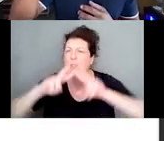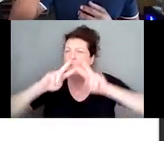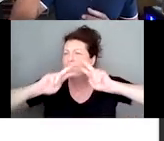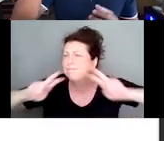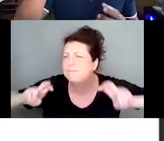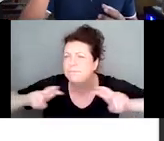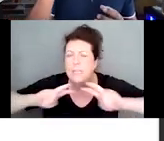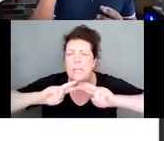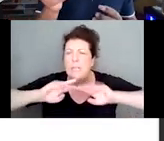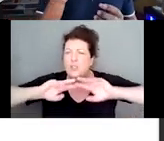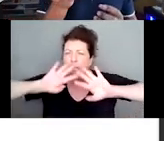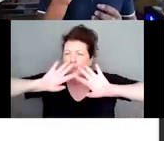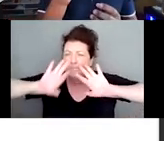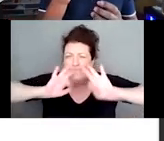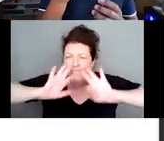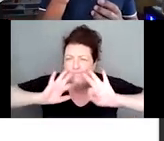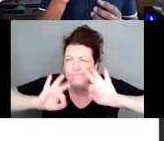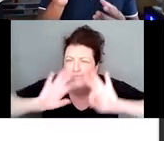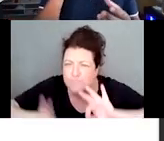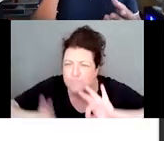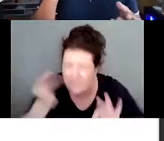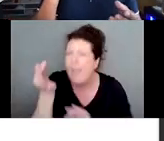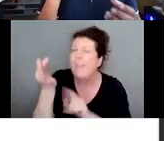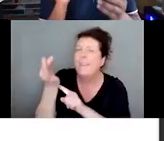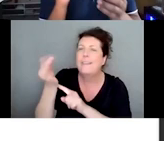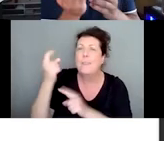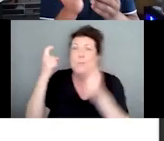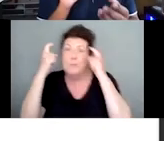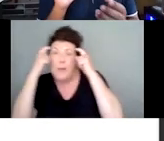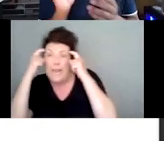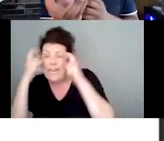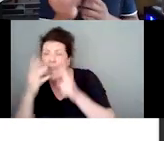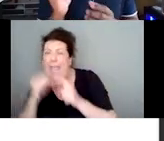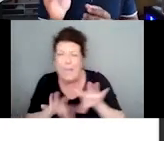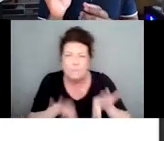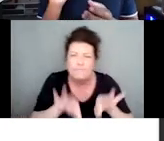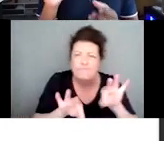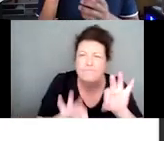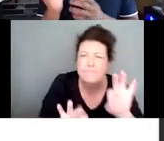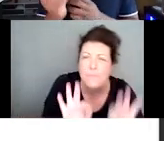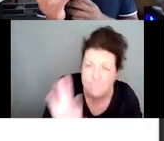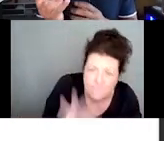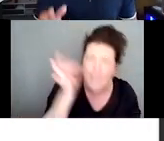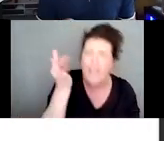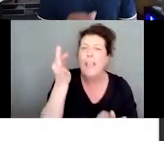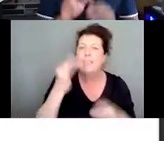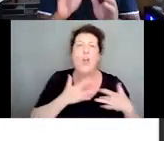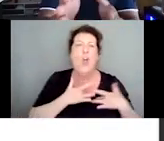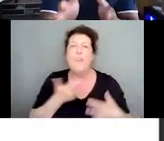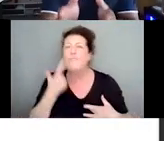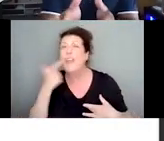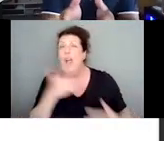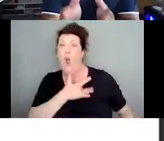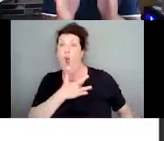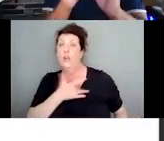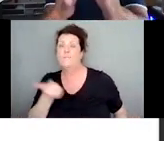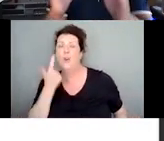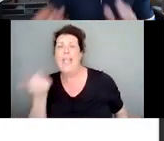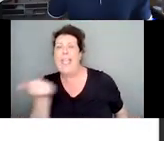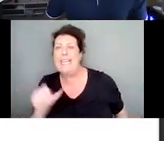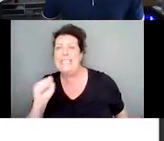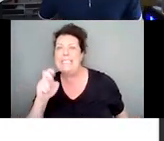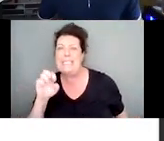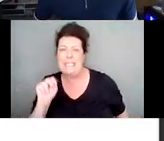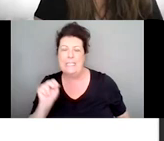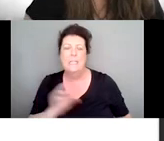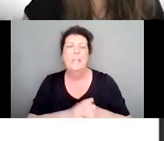was in that scene and also where the heart was in that scene and, and make sure that they were both, we were being true to both. So I know you'd never say that about